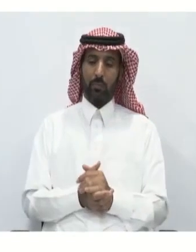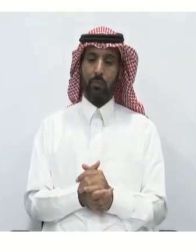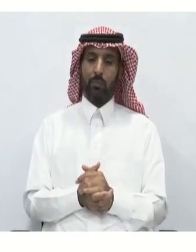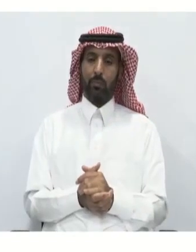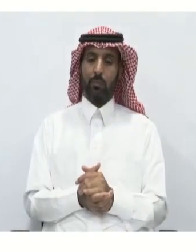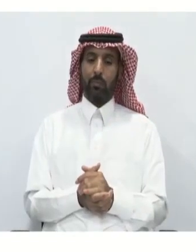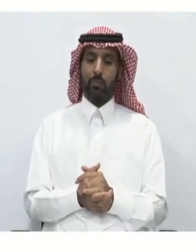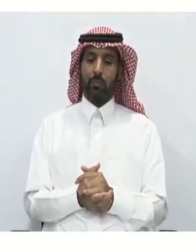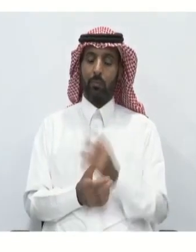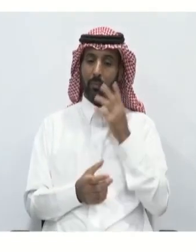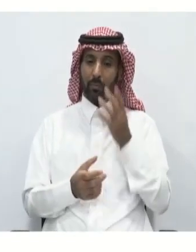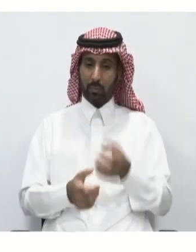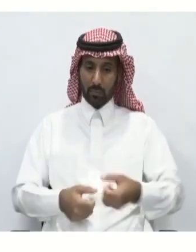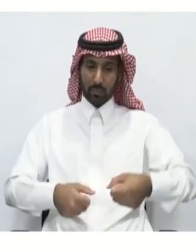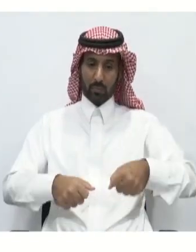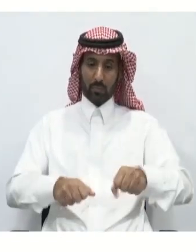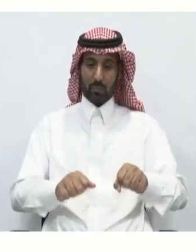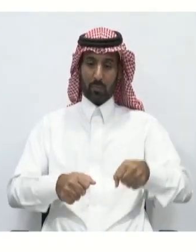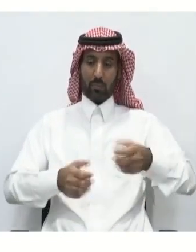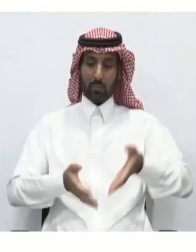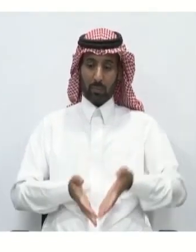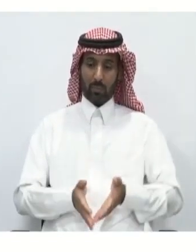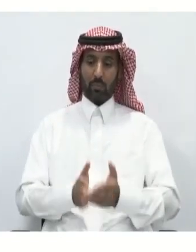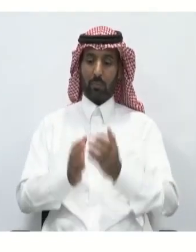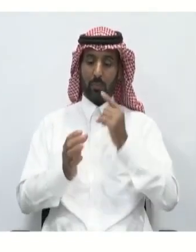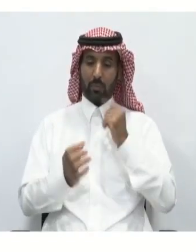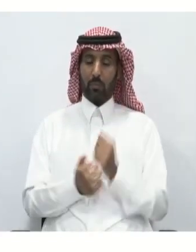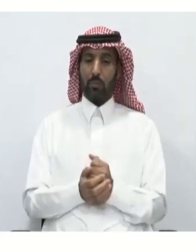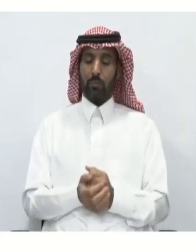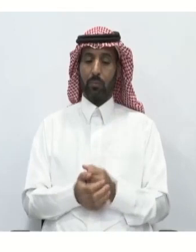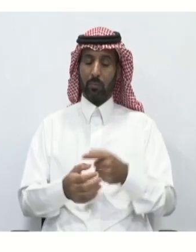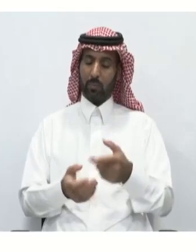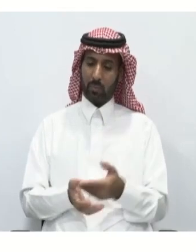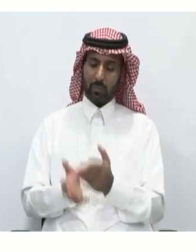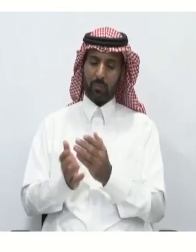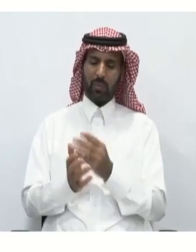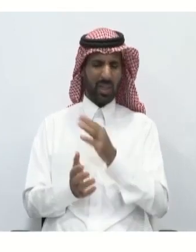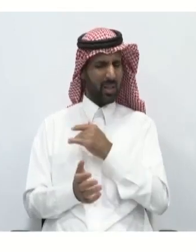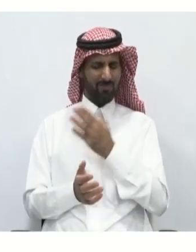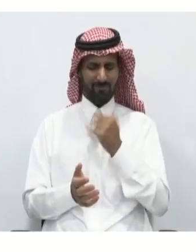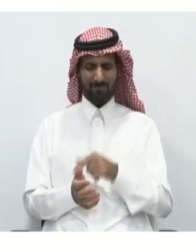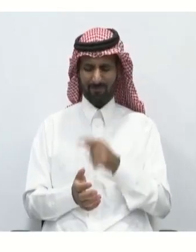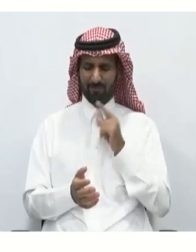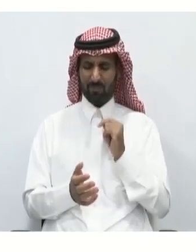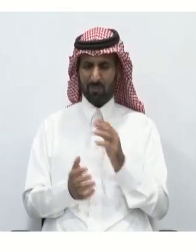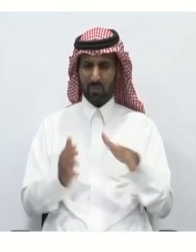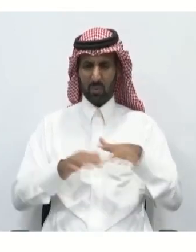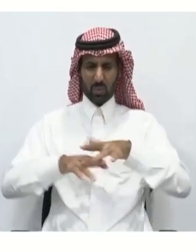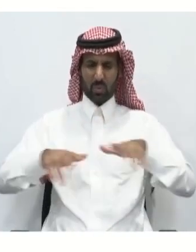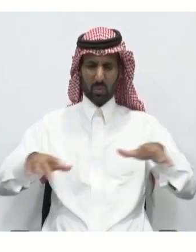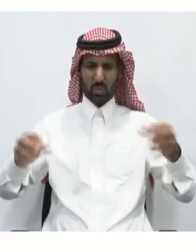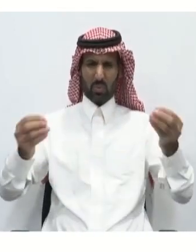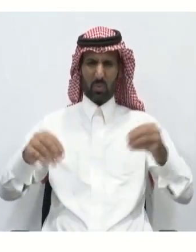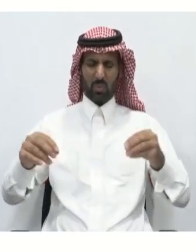their jet skis and start whizzing around in the water. I hate that. Apart from that, it's good